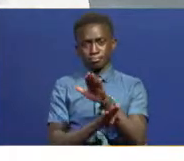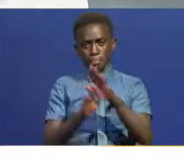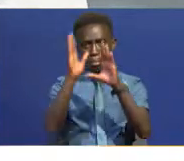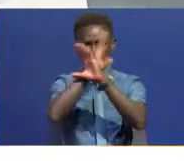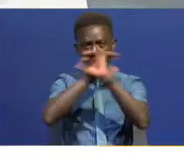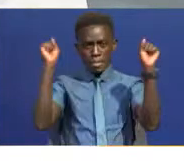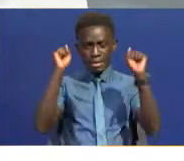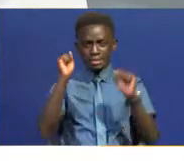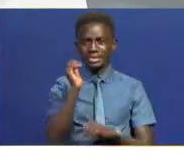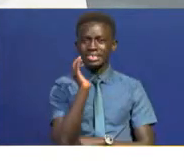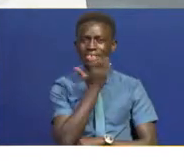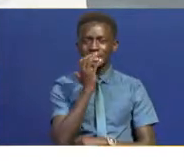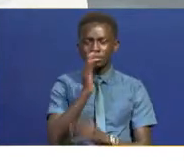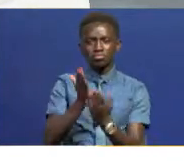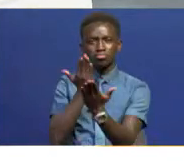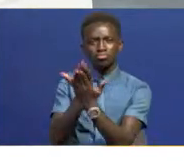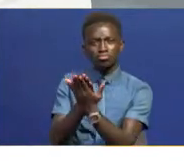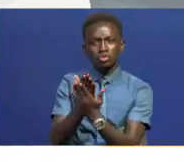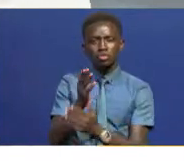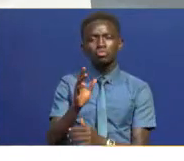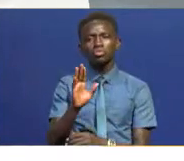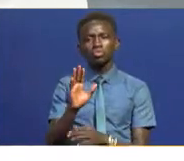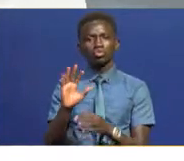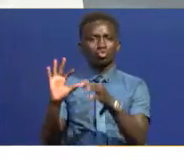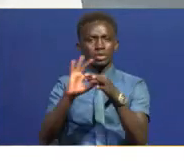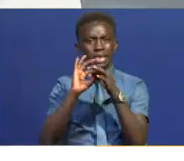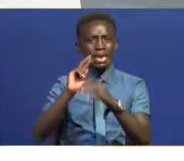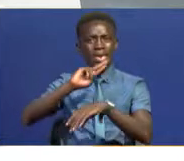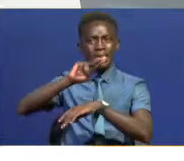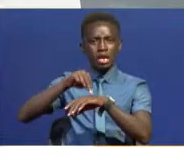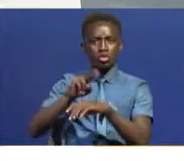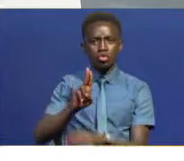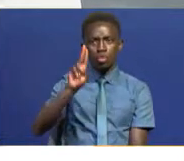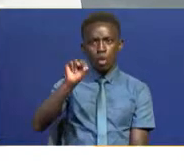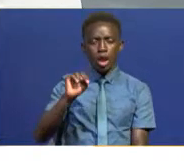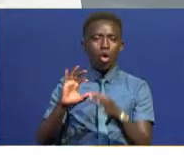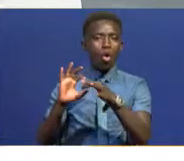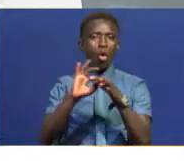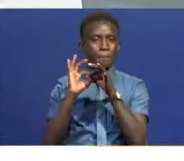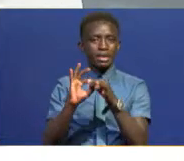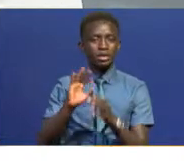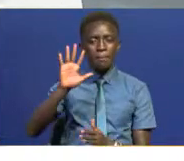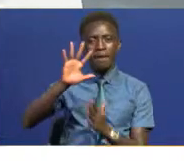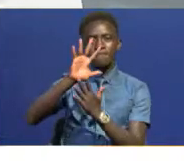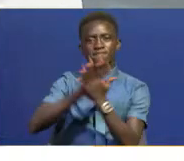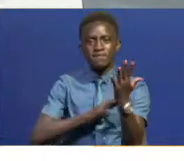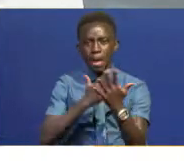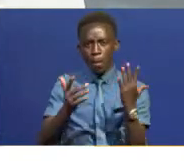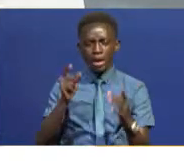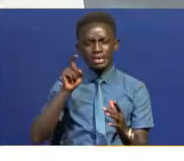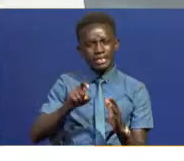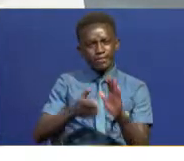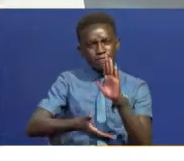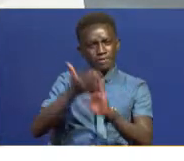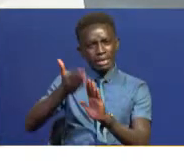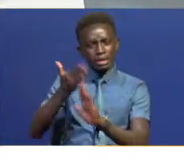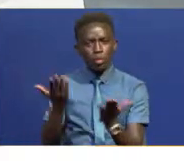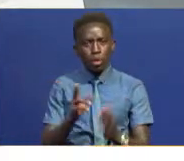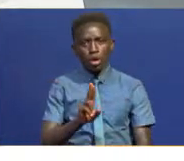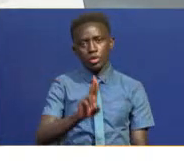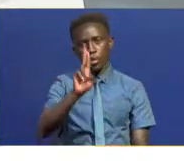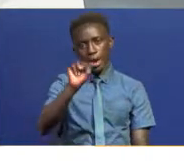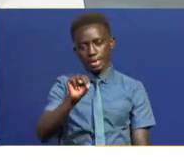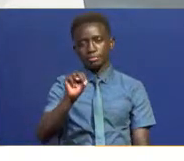the United Nations agencies in Kenya under the UN cooperation framework to speed up the rollout of the UN